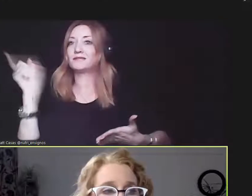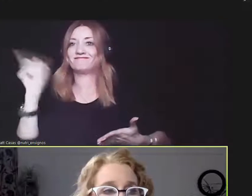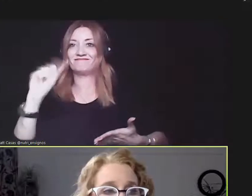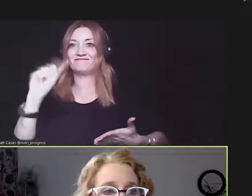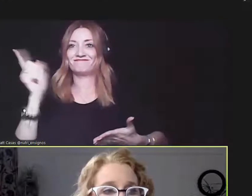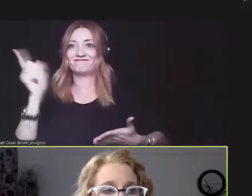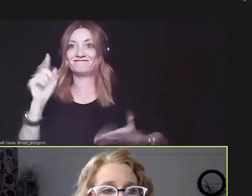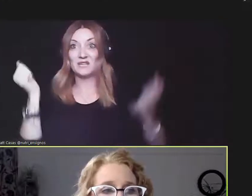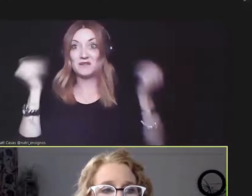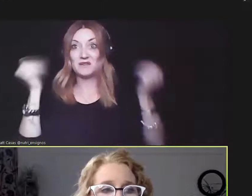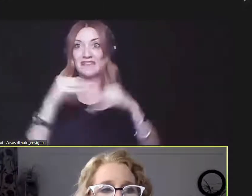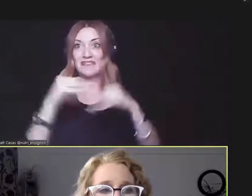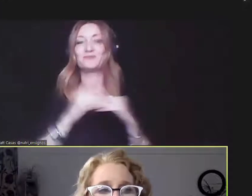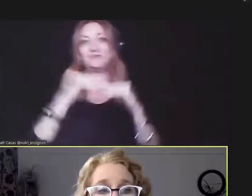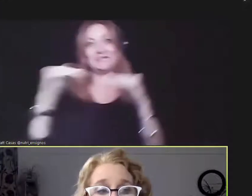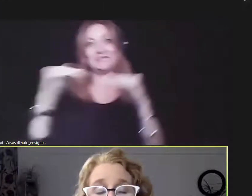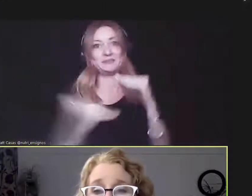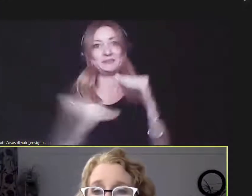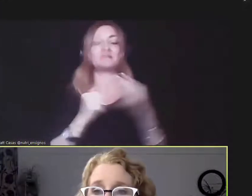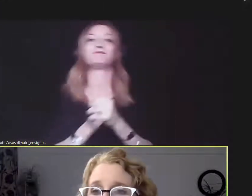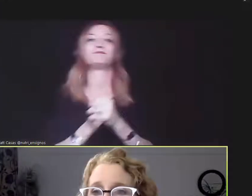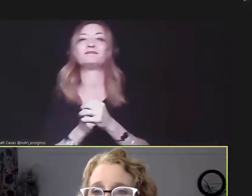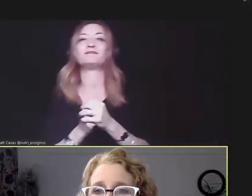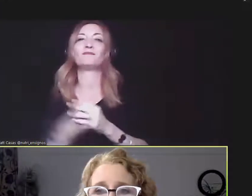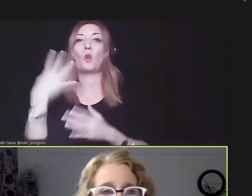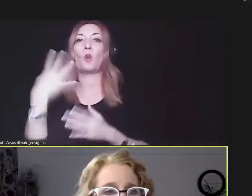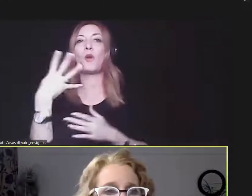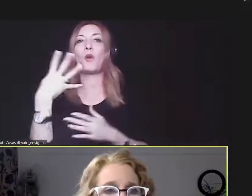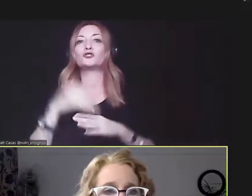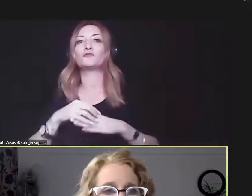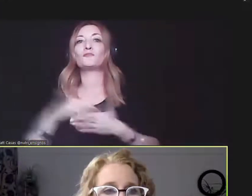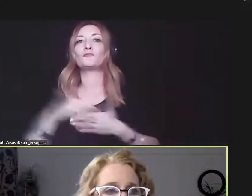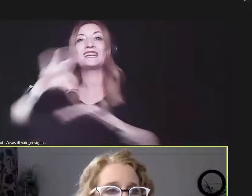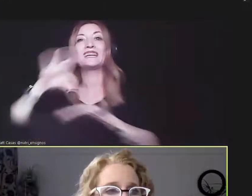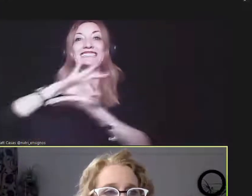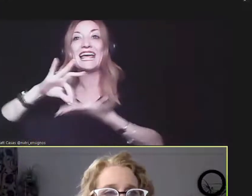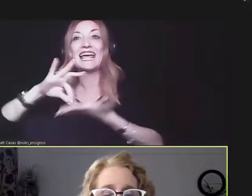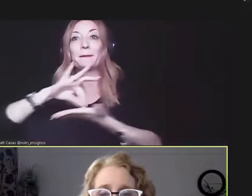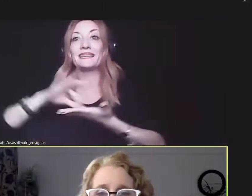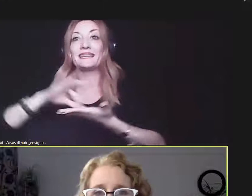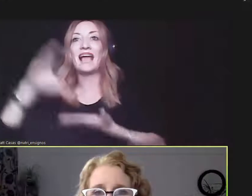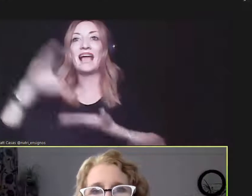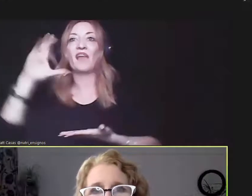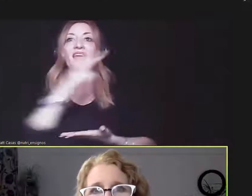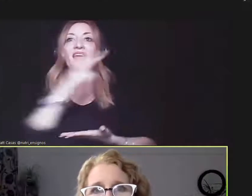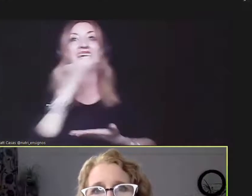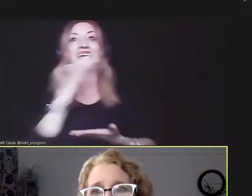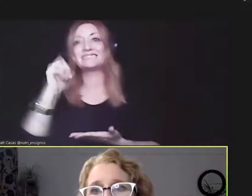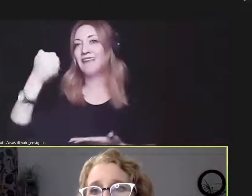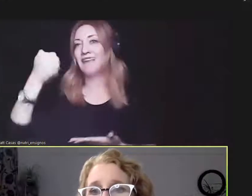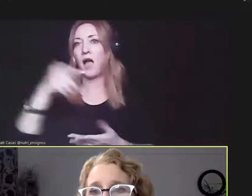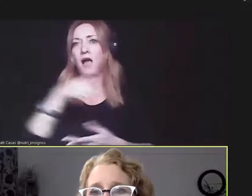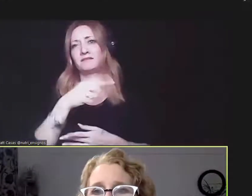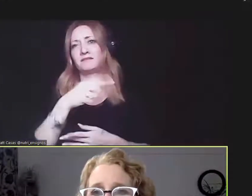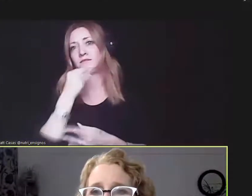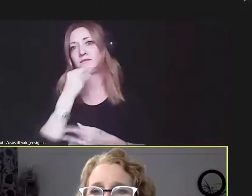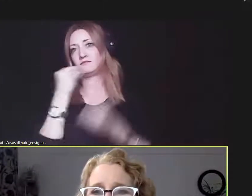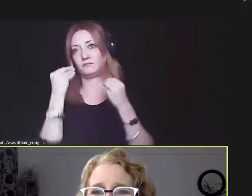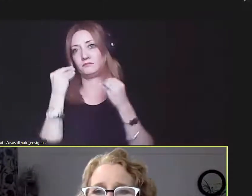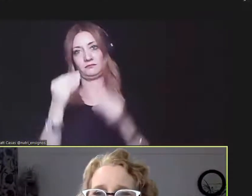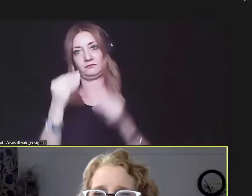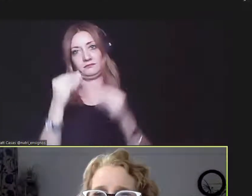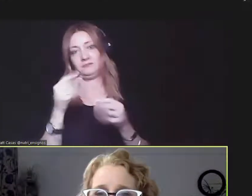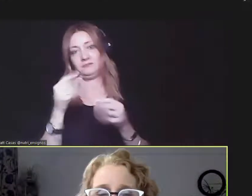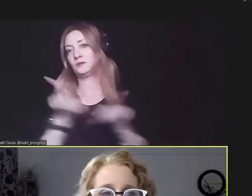and minerals, and they're rich in fiber, antioxidants, and mainly those